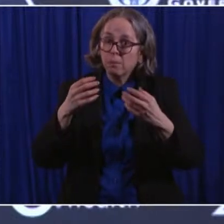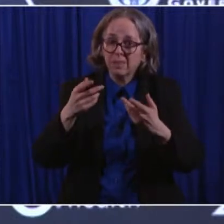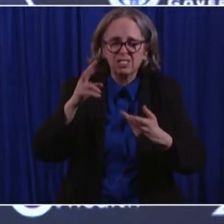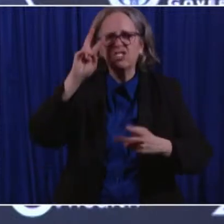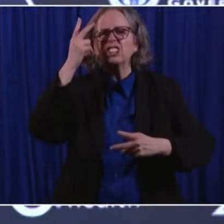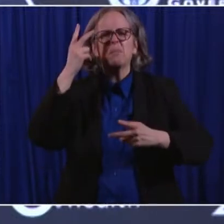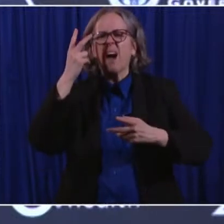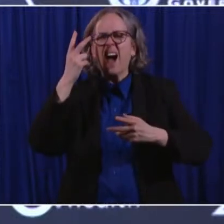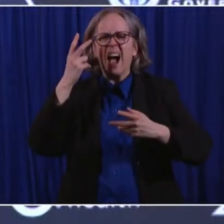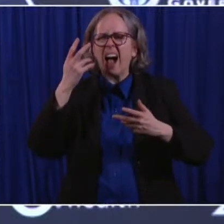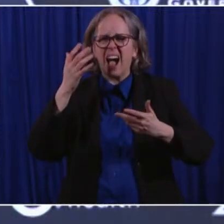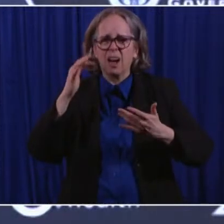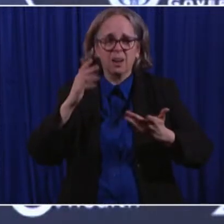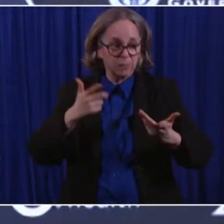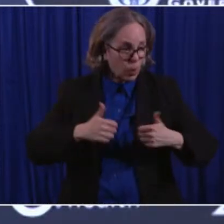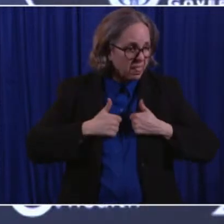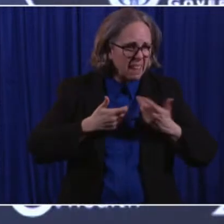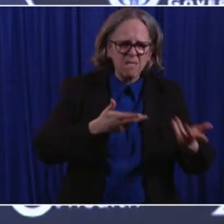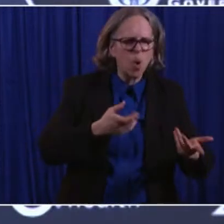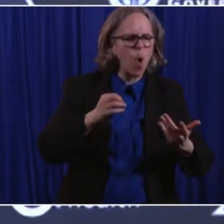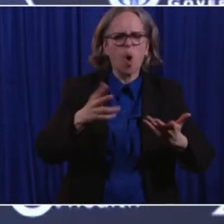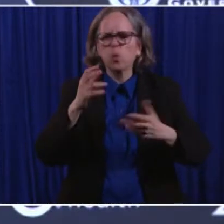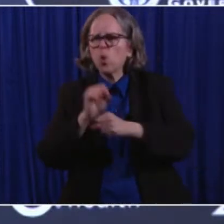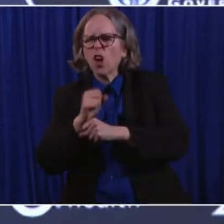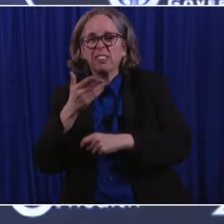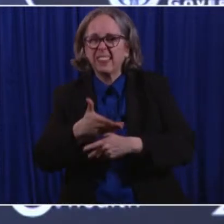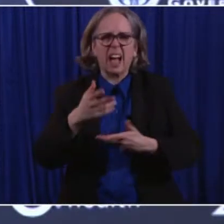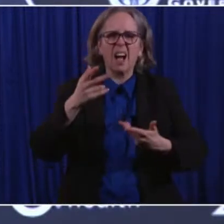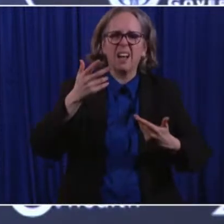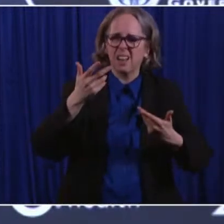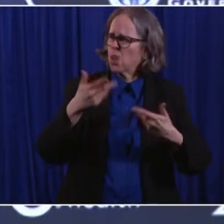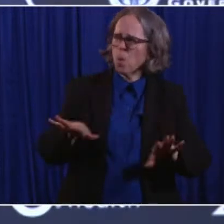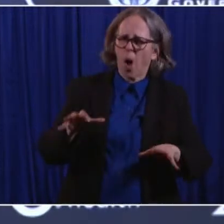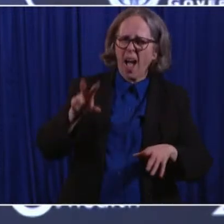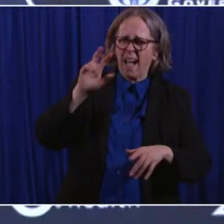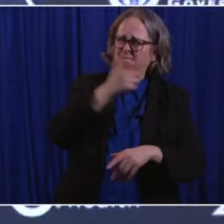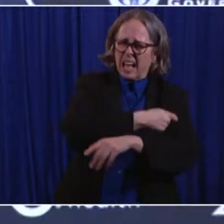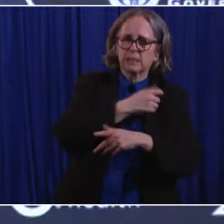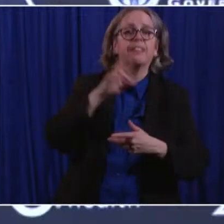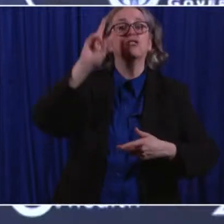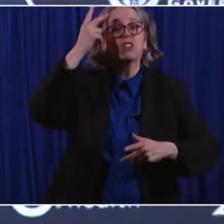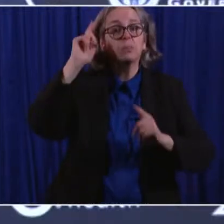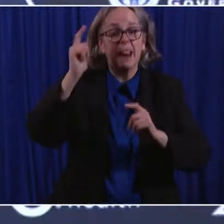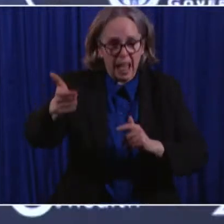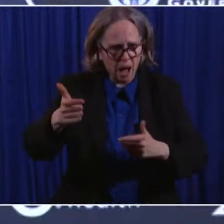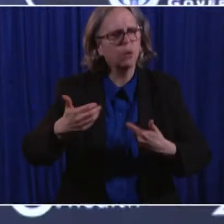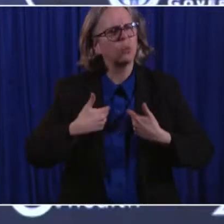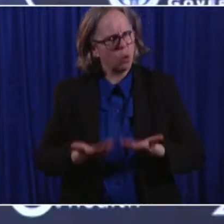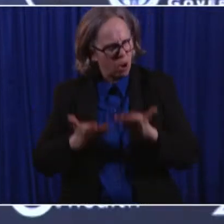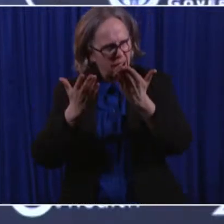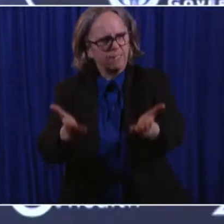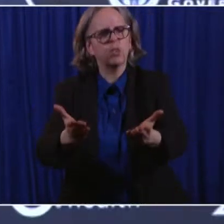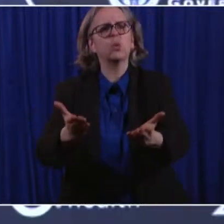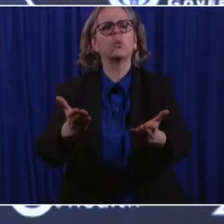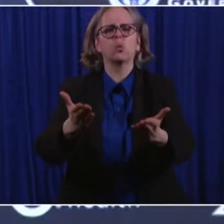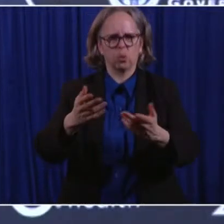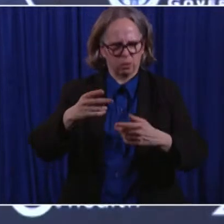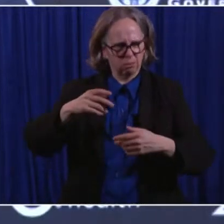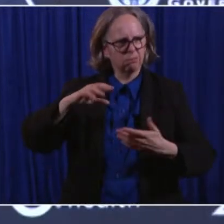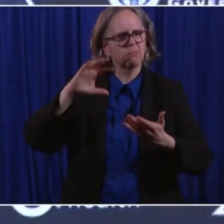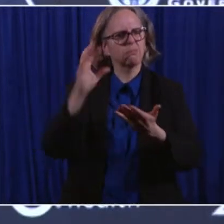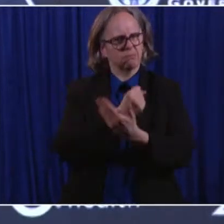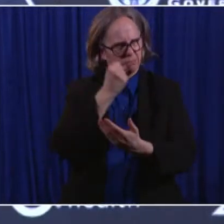worker there, they had the opportunity to get it. And in fact, they had 2 opportunities to go through. But once that was